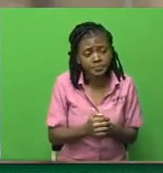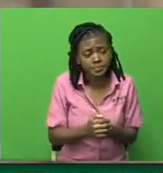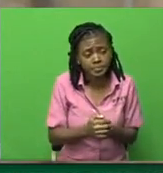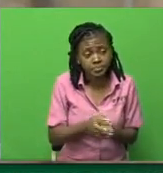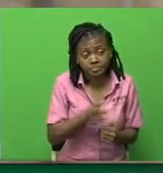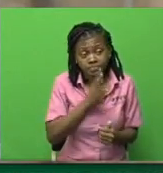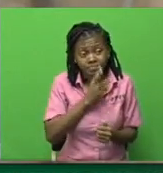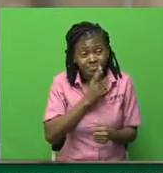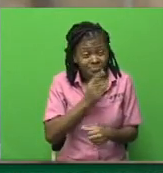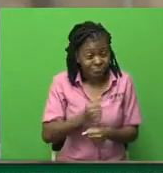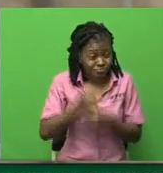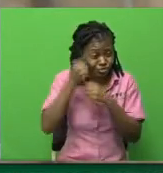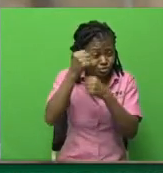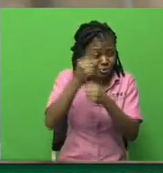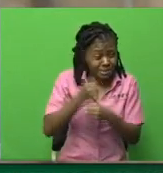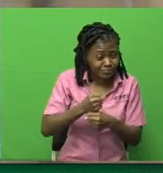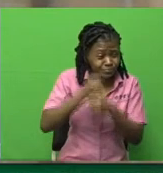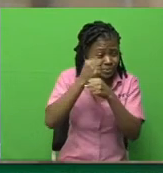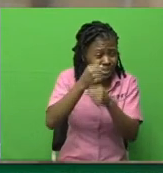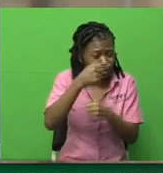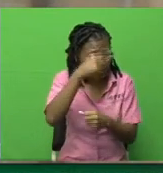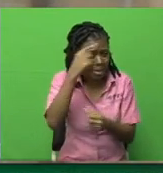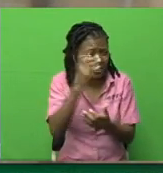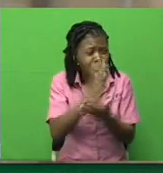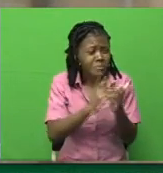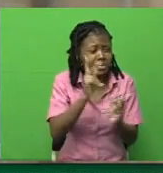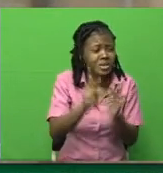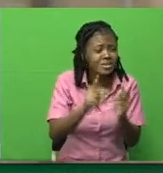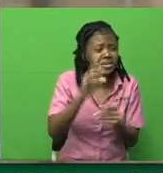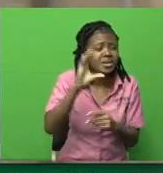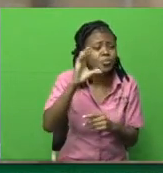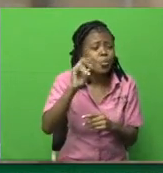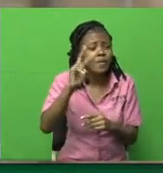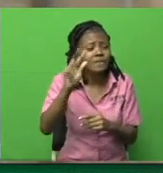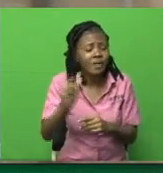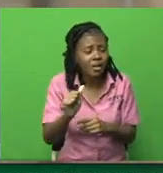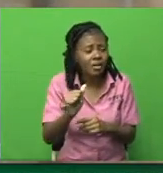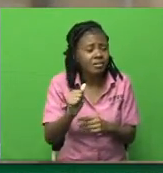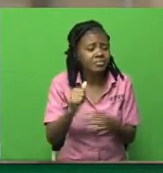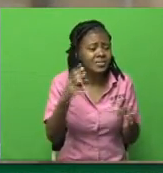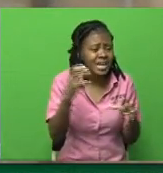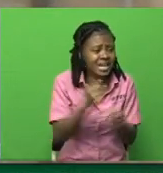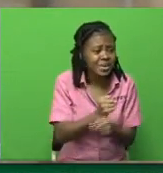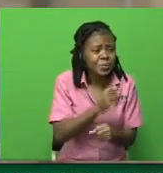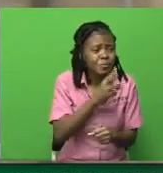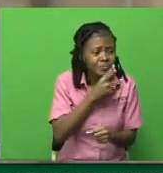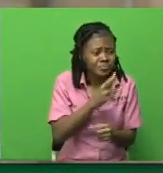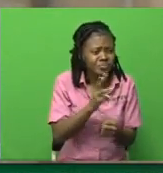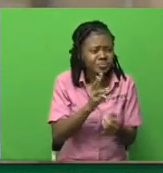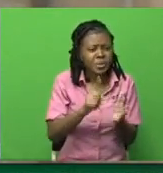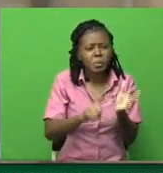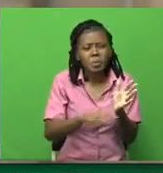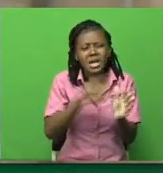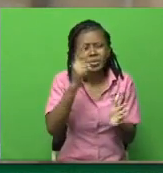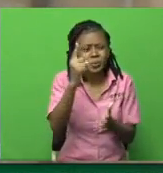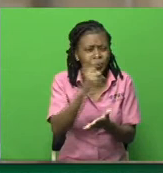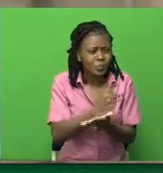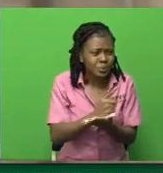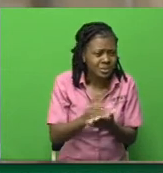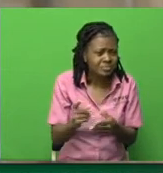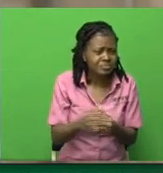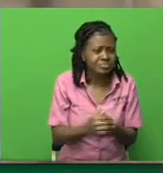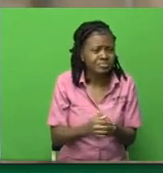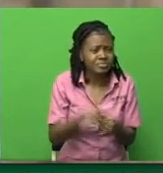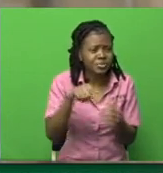riot because some people in his constituency was getting water once a week or once every nine days and he